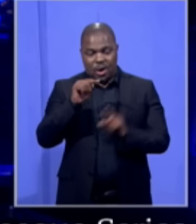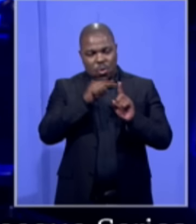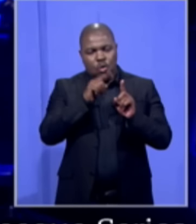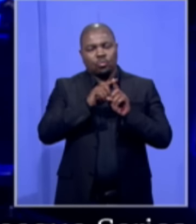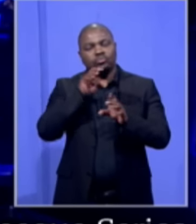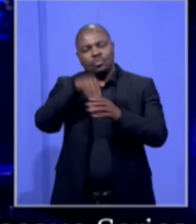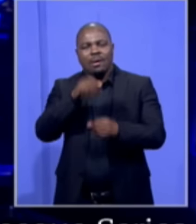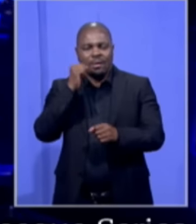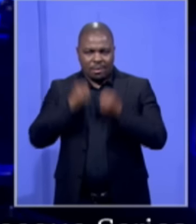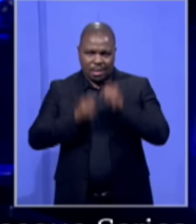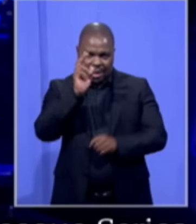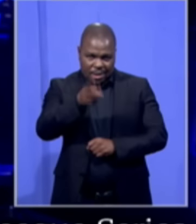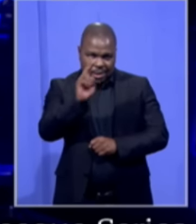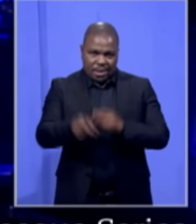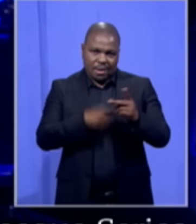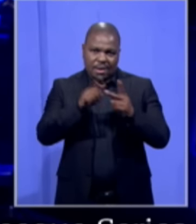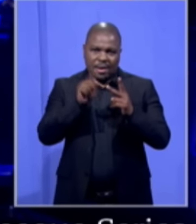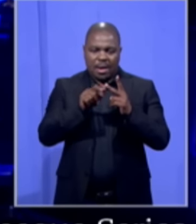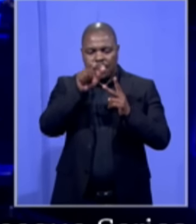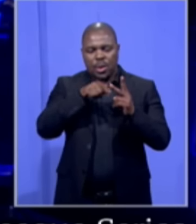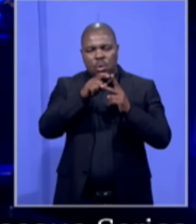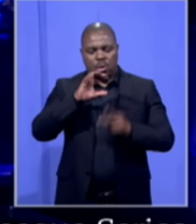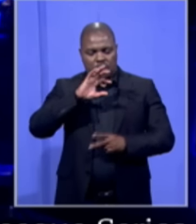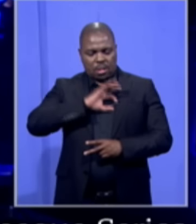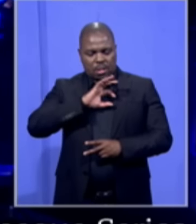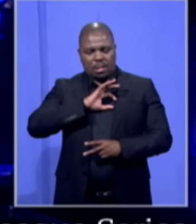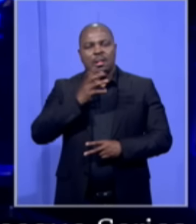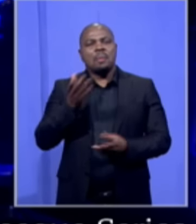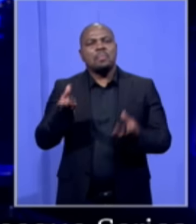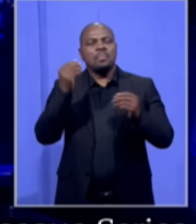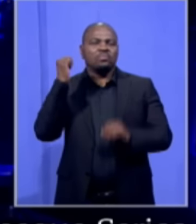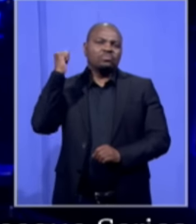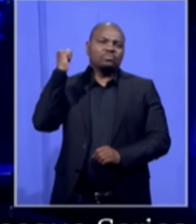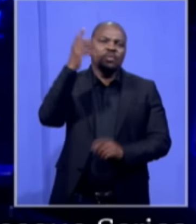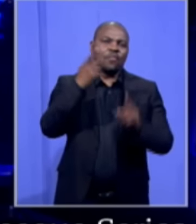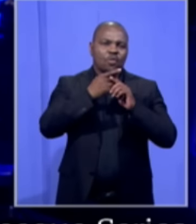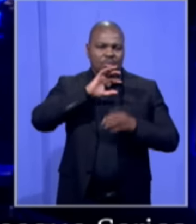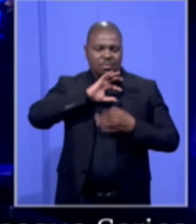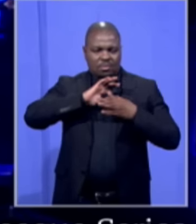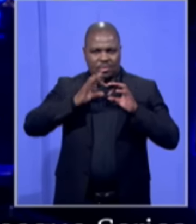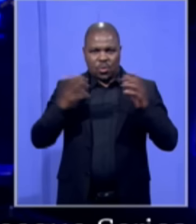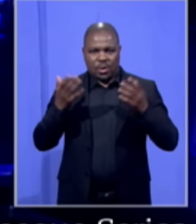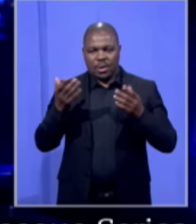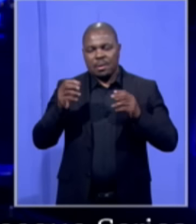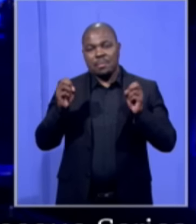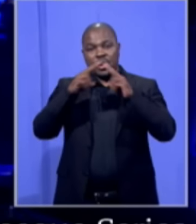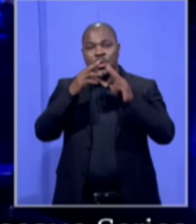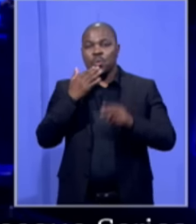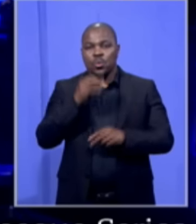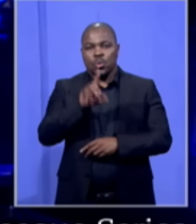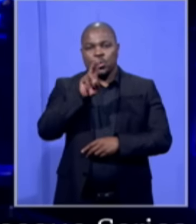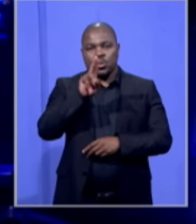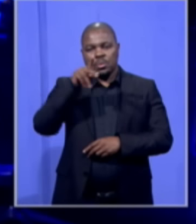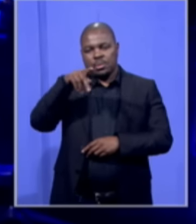le seabe gape ga mmogo le mofenyi wa medal wa javelin mo basading kwa di-Olympiking tsa kwa Paris, Joanne Du